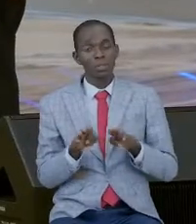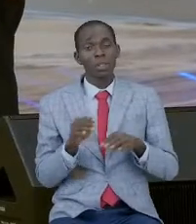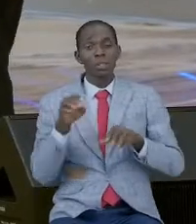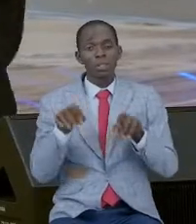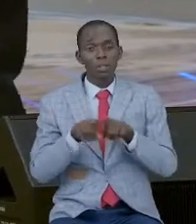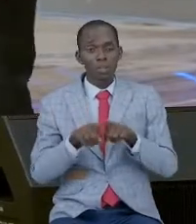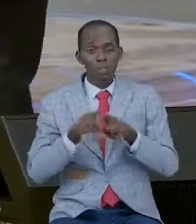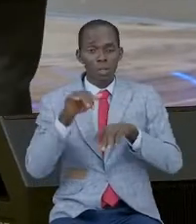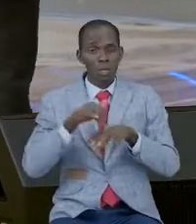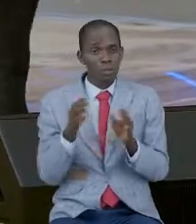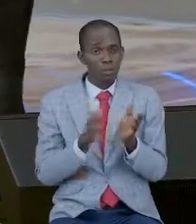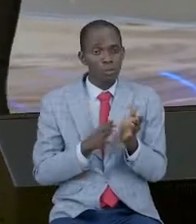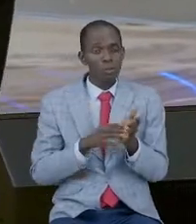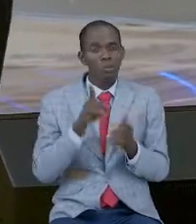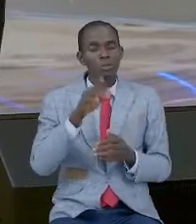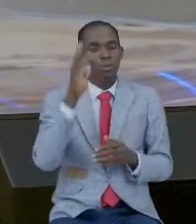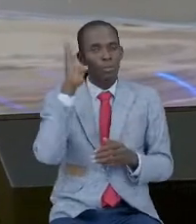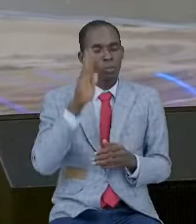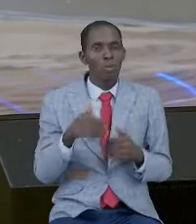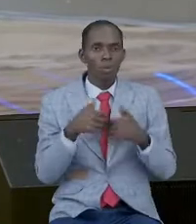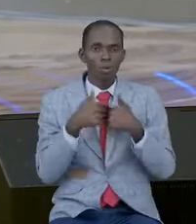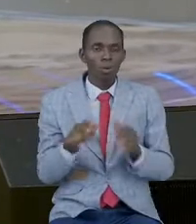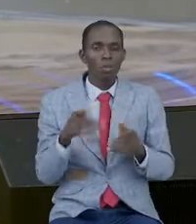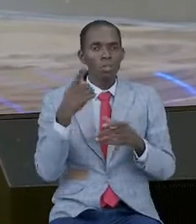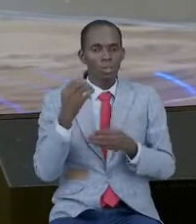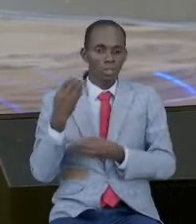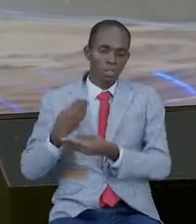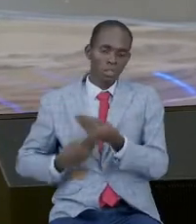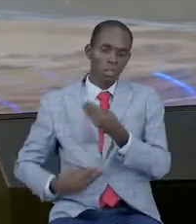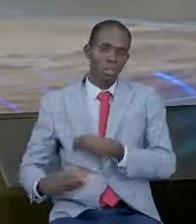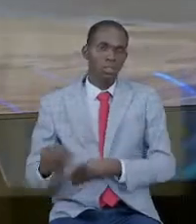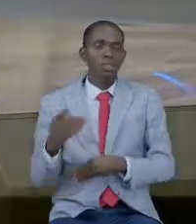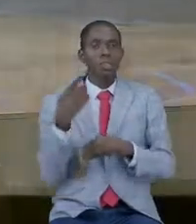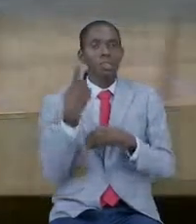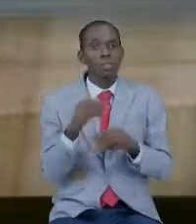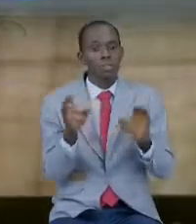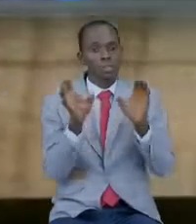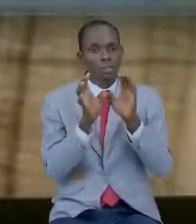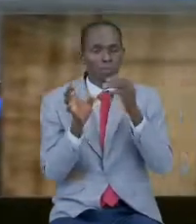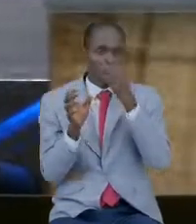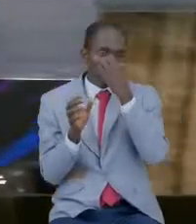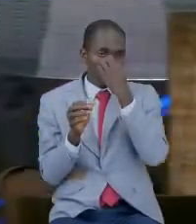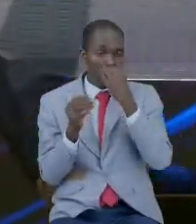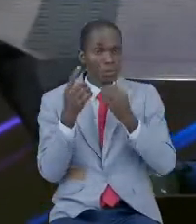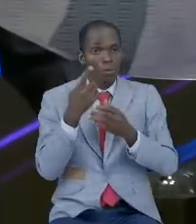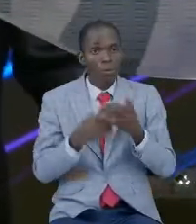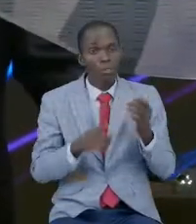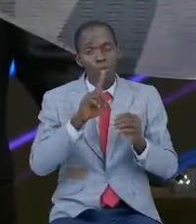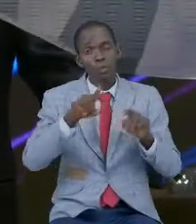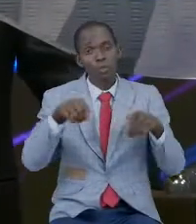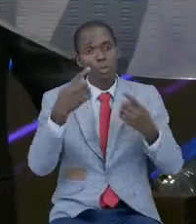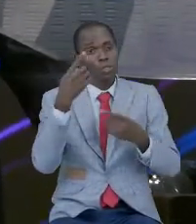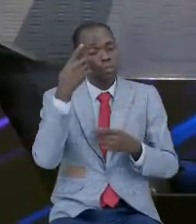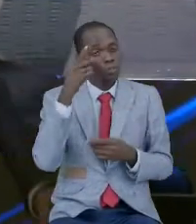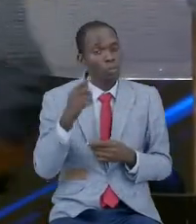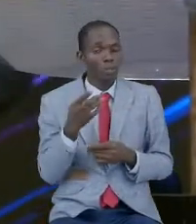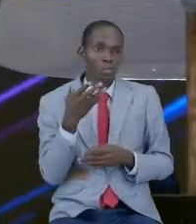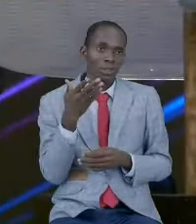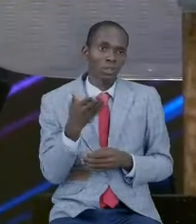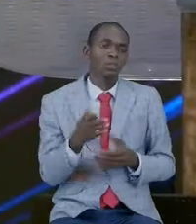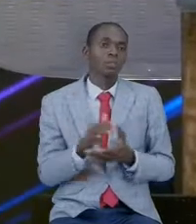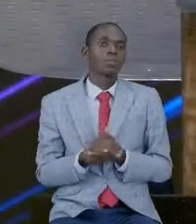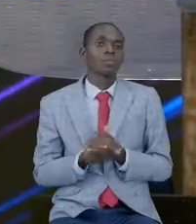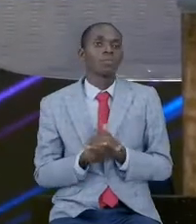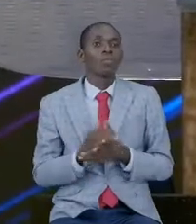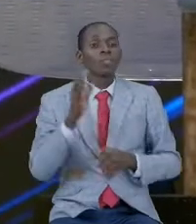school, you lose the inheritance, the certificate, what you went for there. If